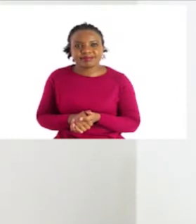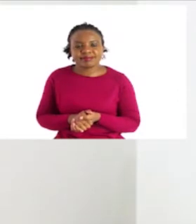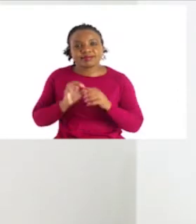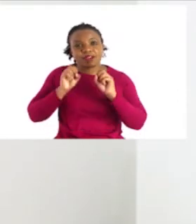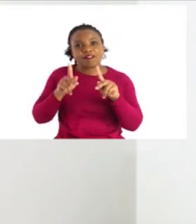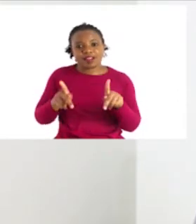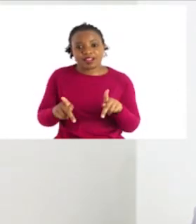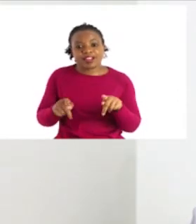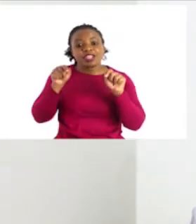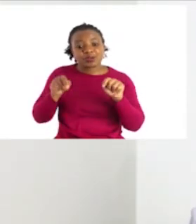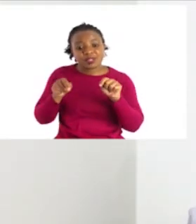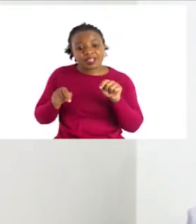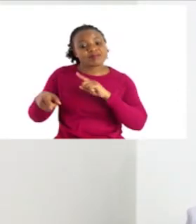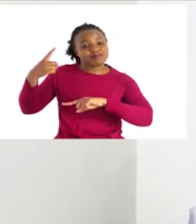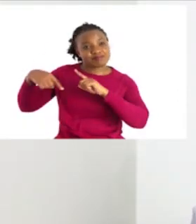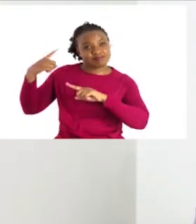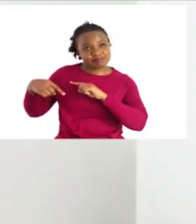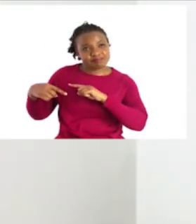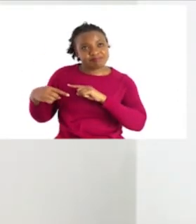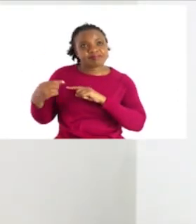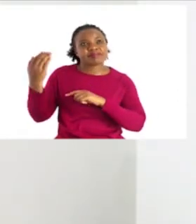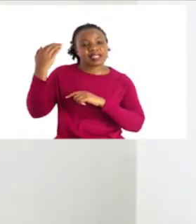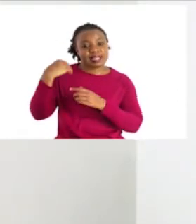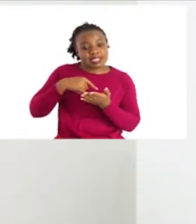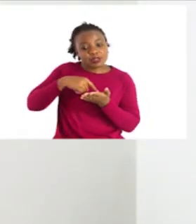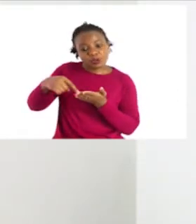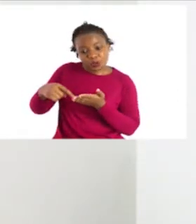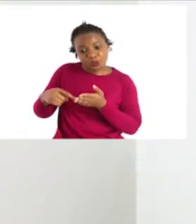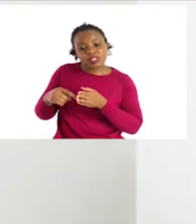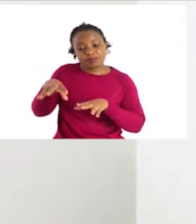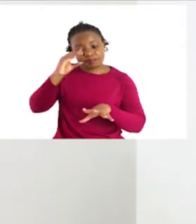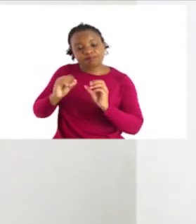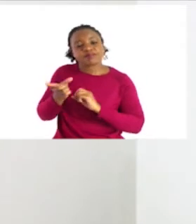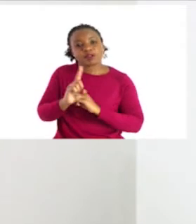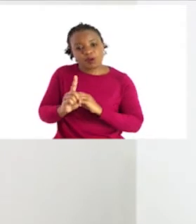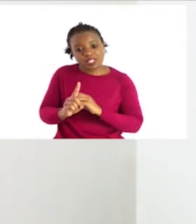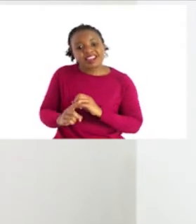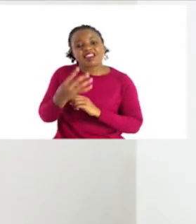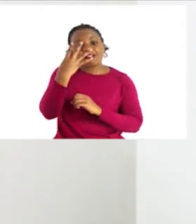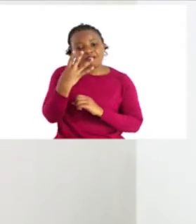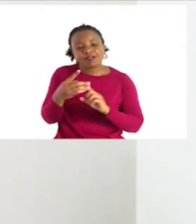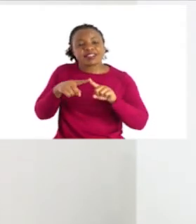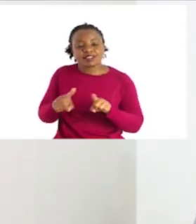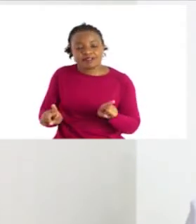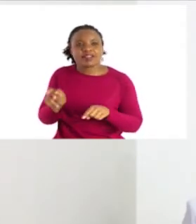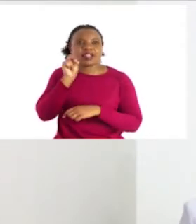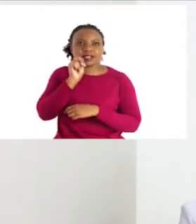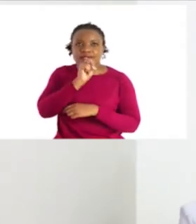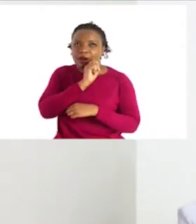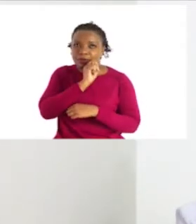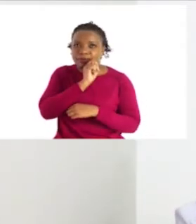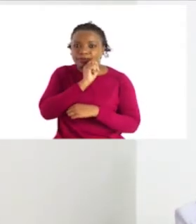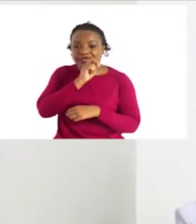Okay, today we are going to do a recap on all the 4 types of nouns that we did. Can you still remember the 4